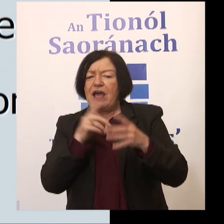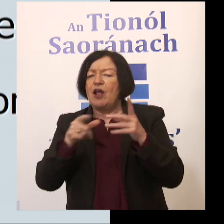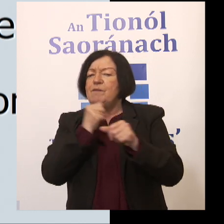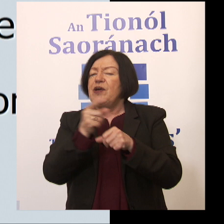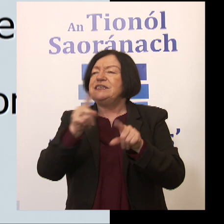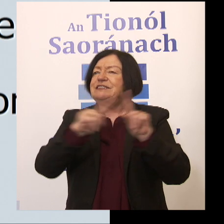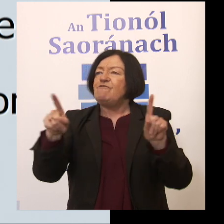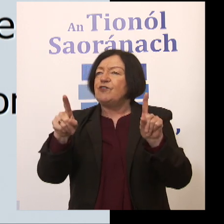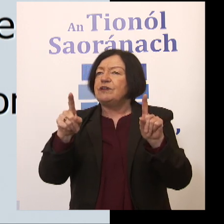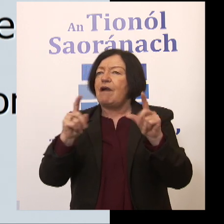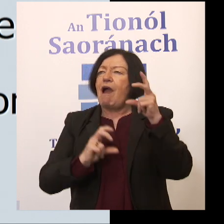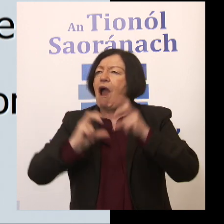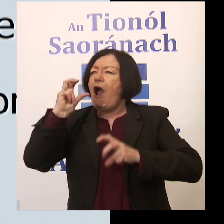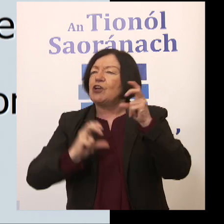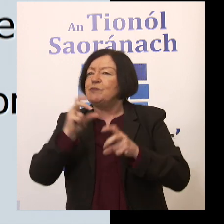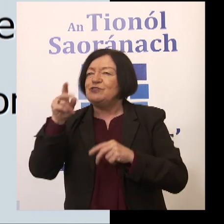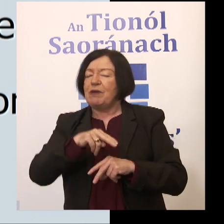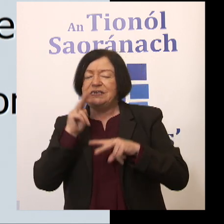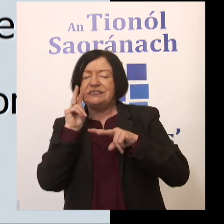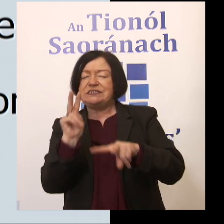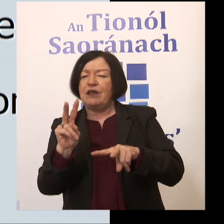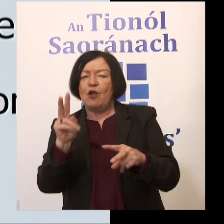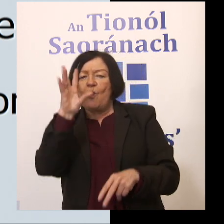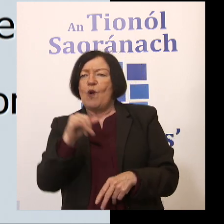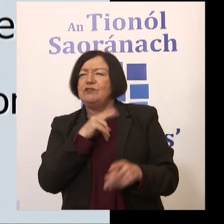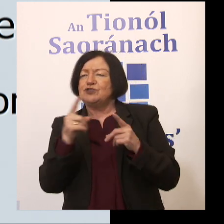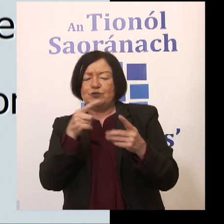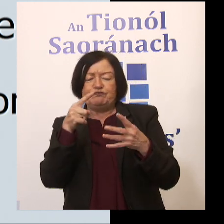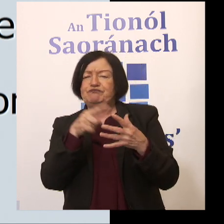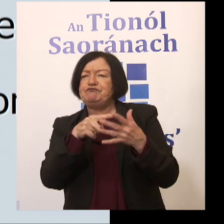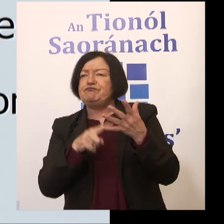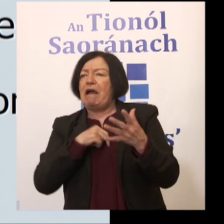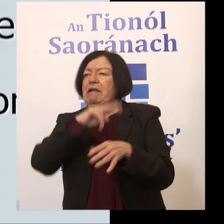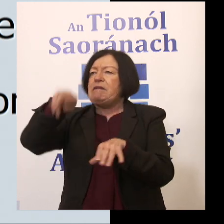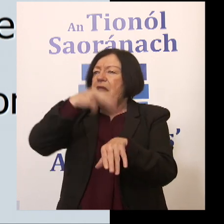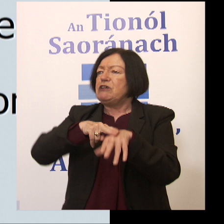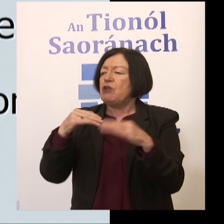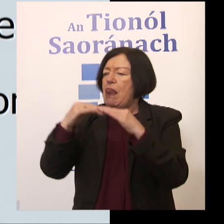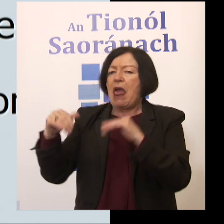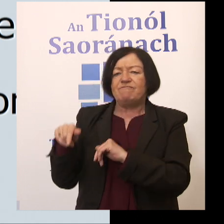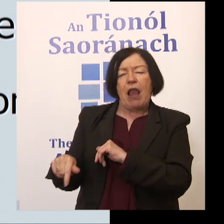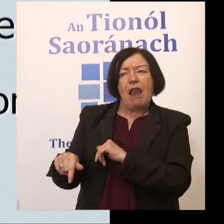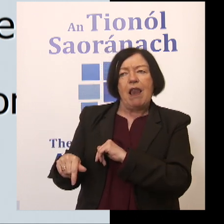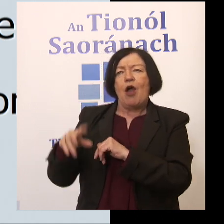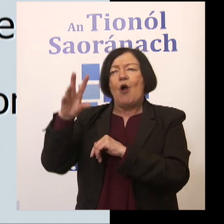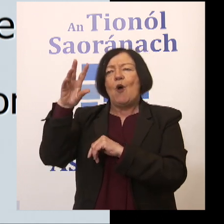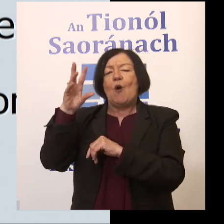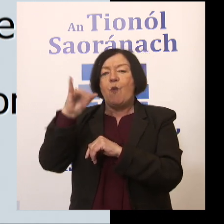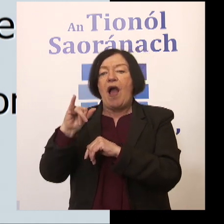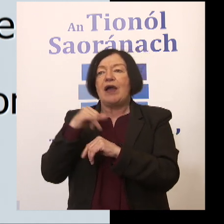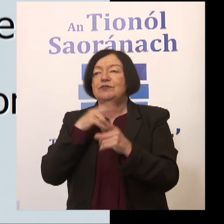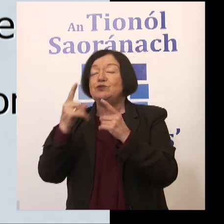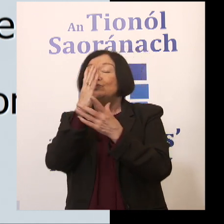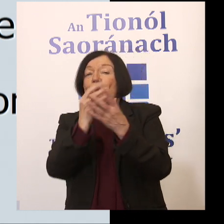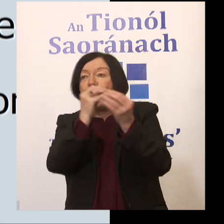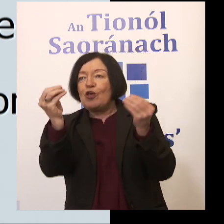standard arguments you might come across in terms of why should we do certain things at a national level and why might we do